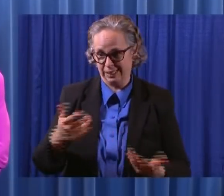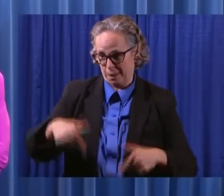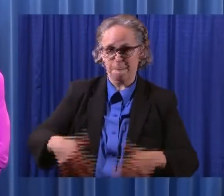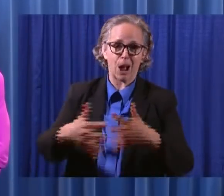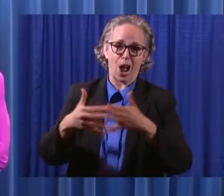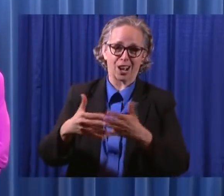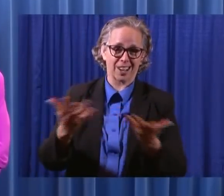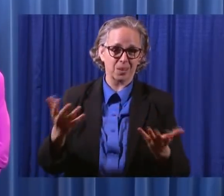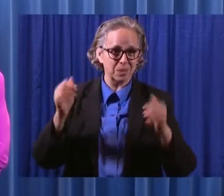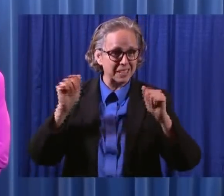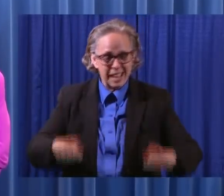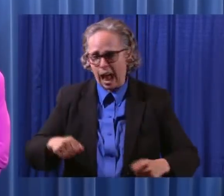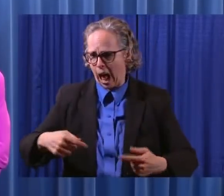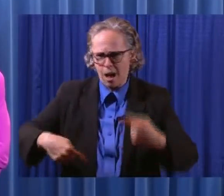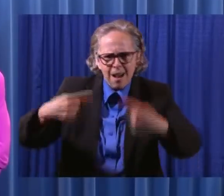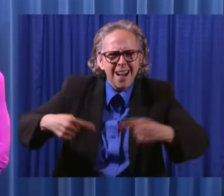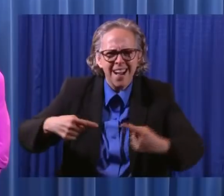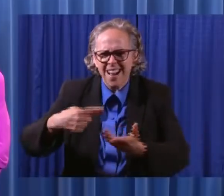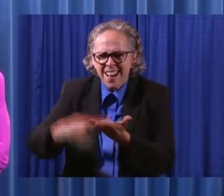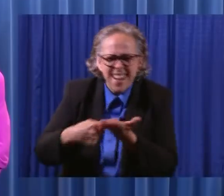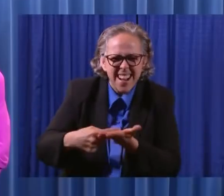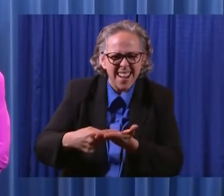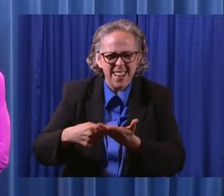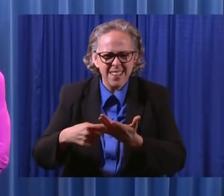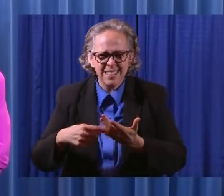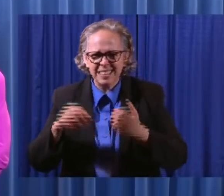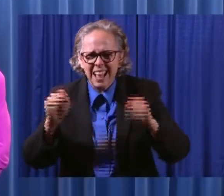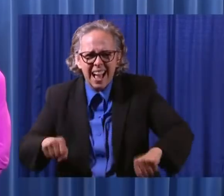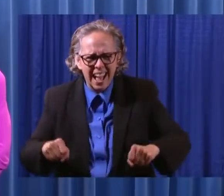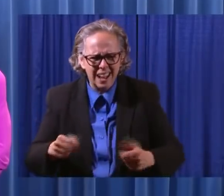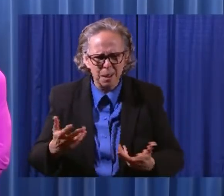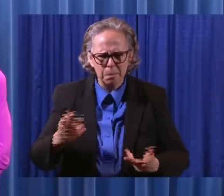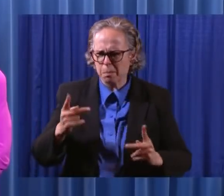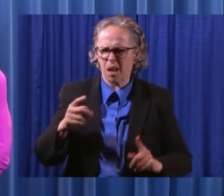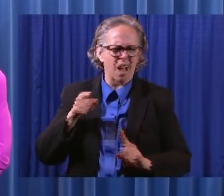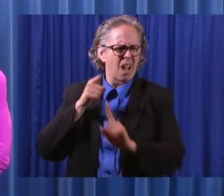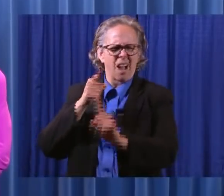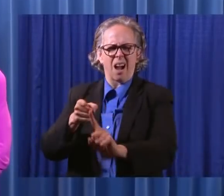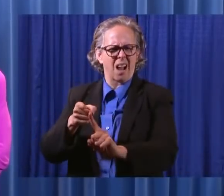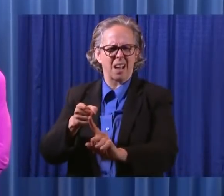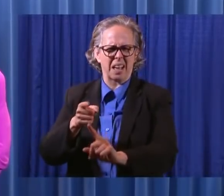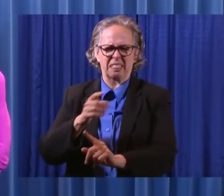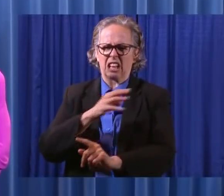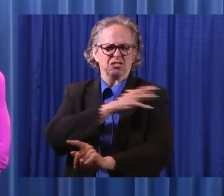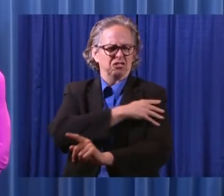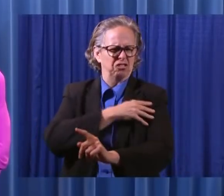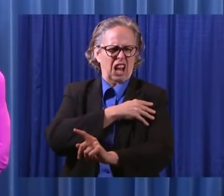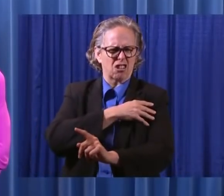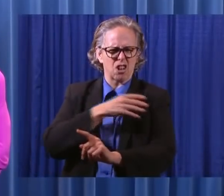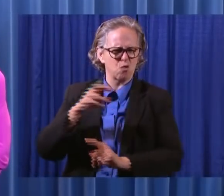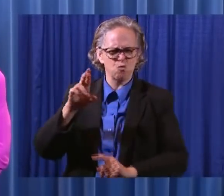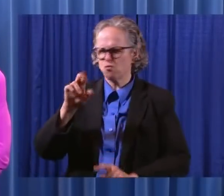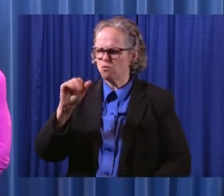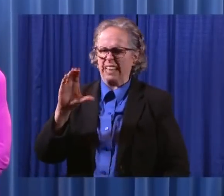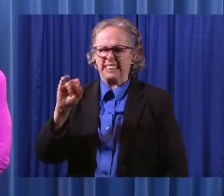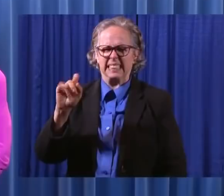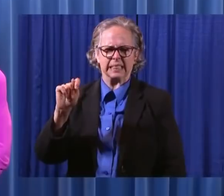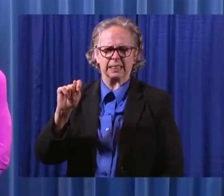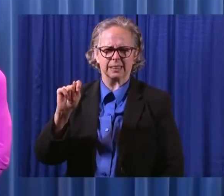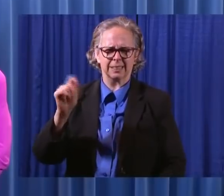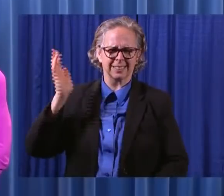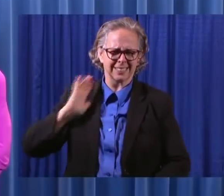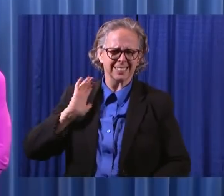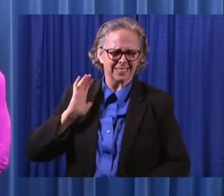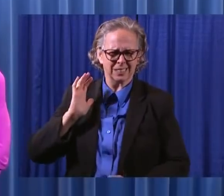say, you know, that general, he was a racist. That general fought insurrection against the United States. We ought to take